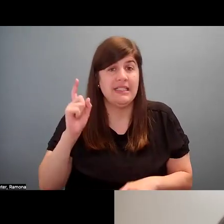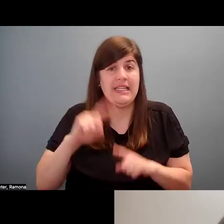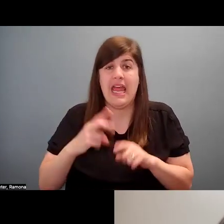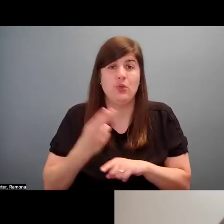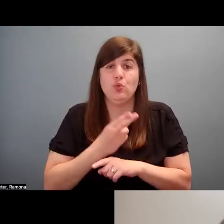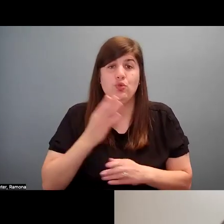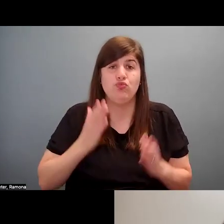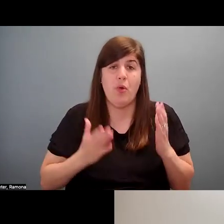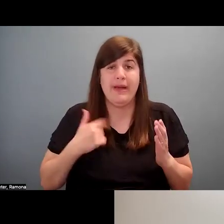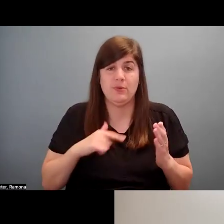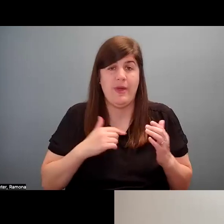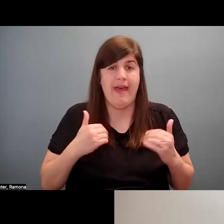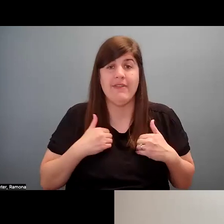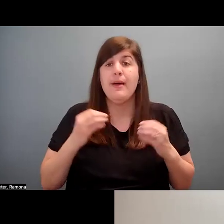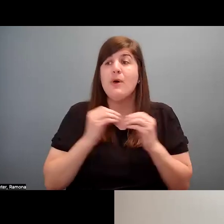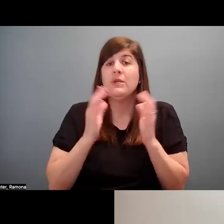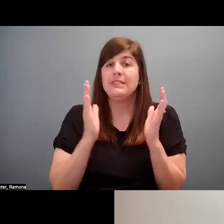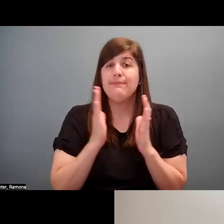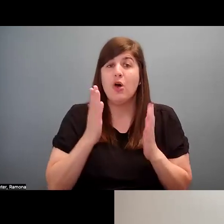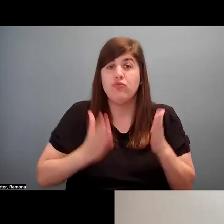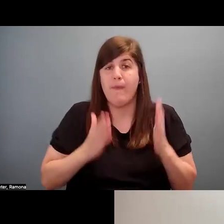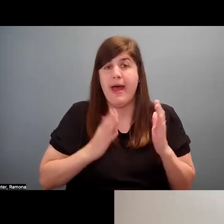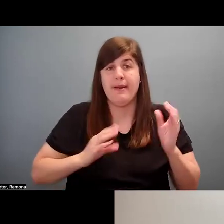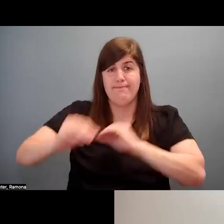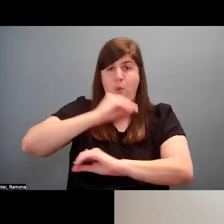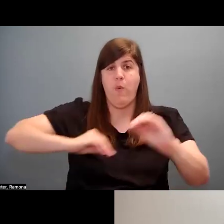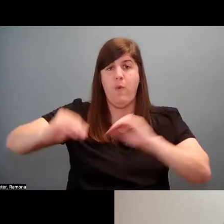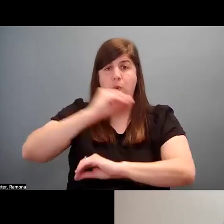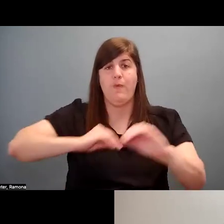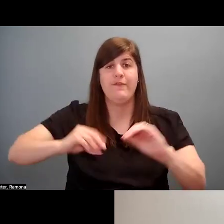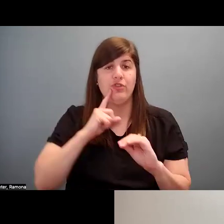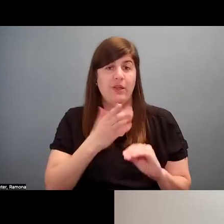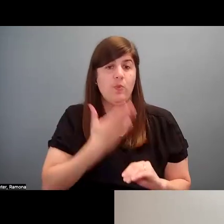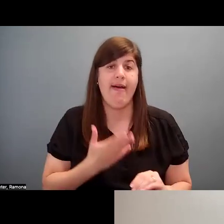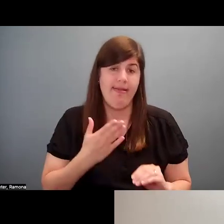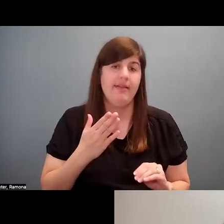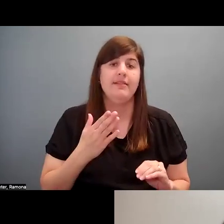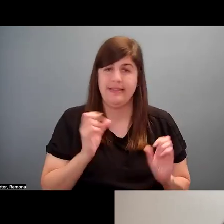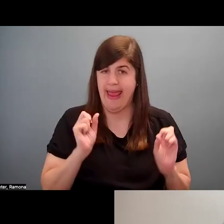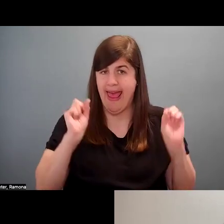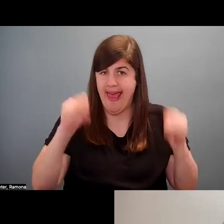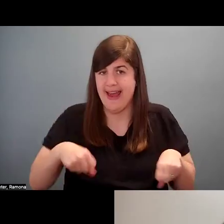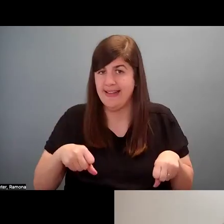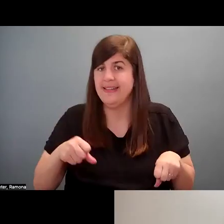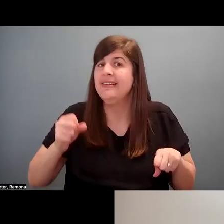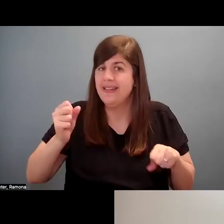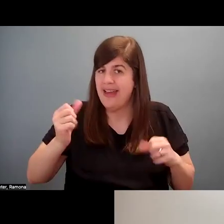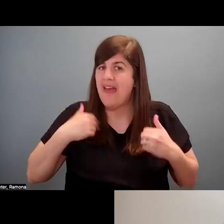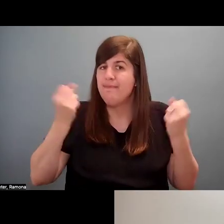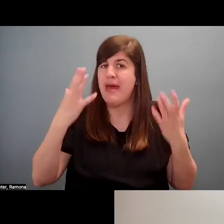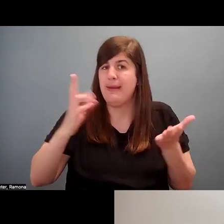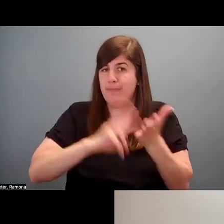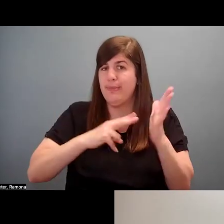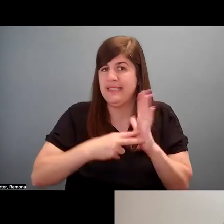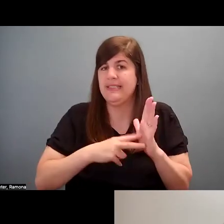robots that we have now. So a smaller robot that can maneuver really well can do that. And it has a lot of purposes. For